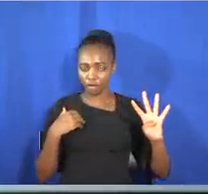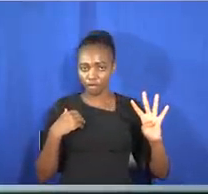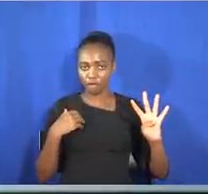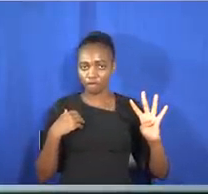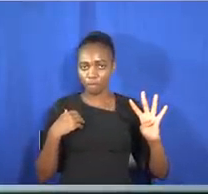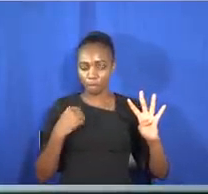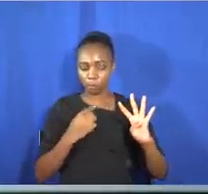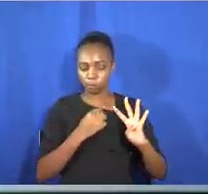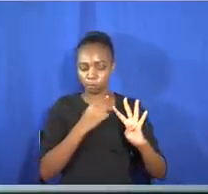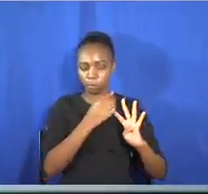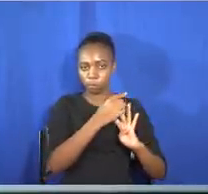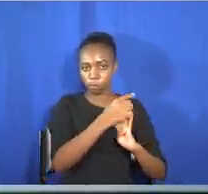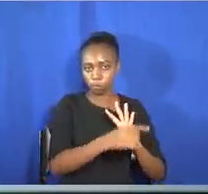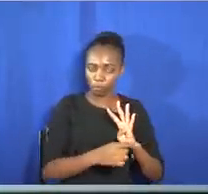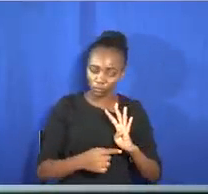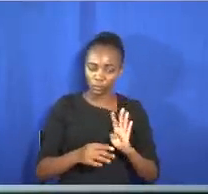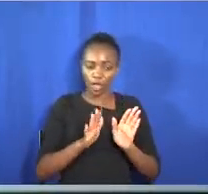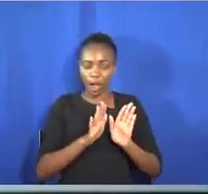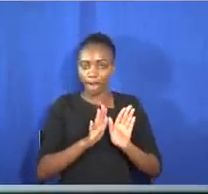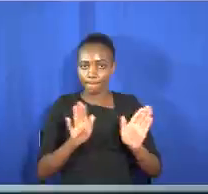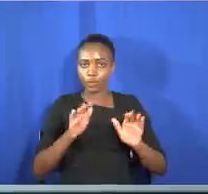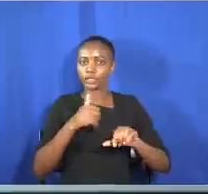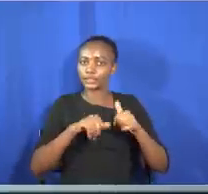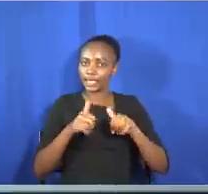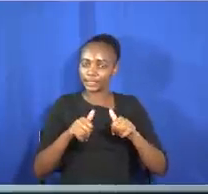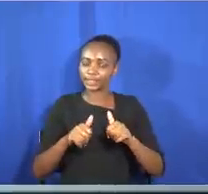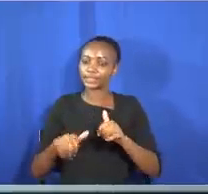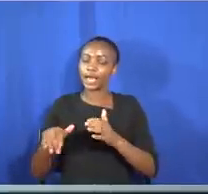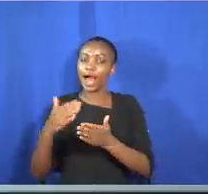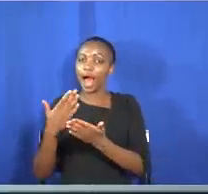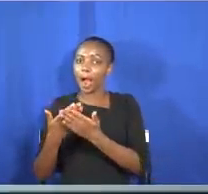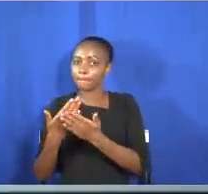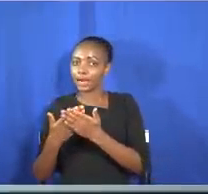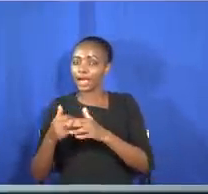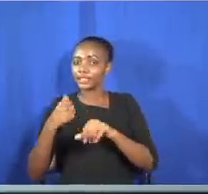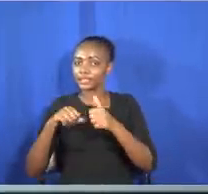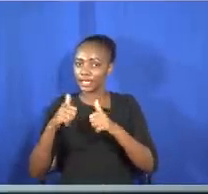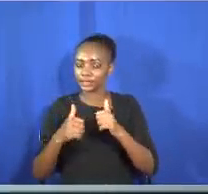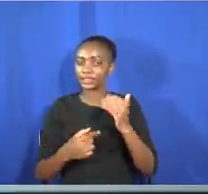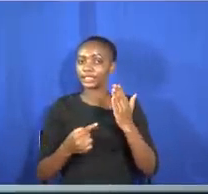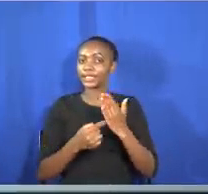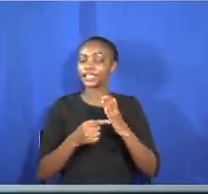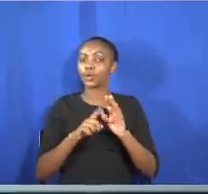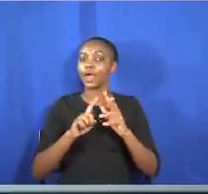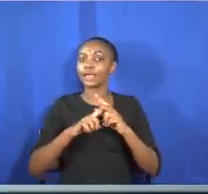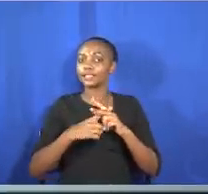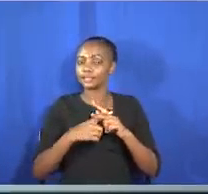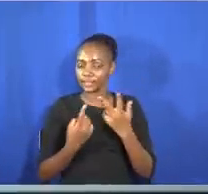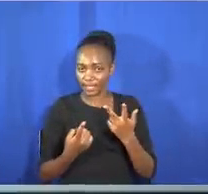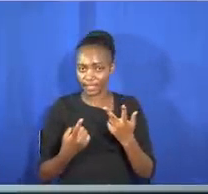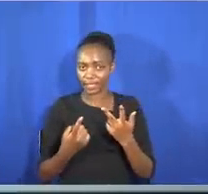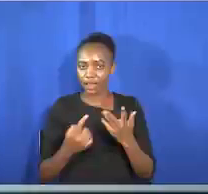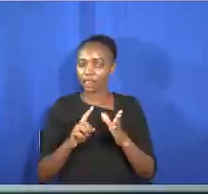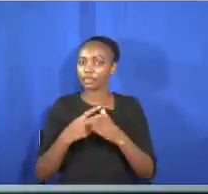4 tracks: pure sciences, applied sciences, technical and